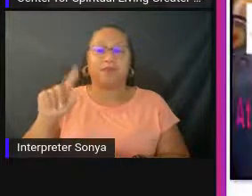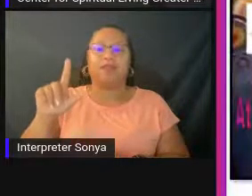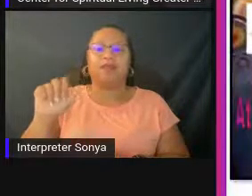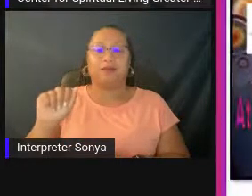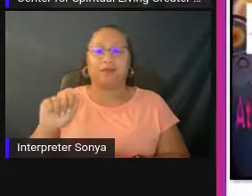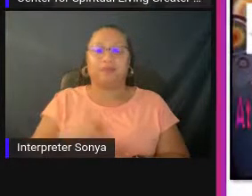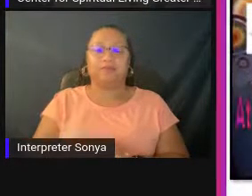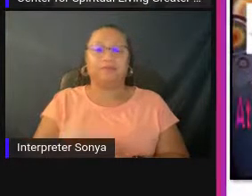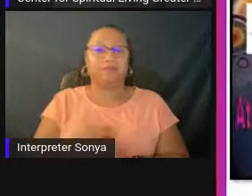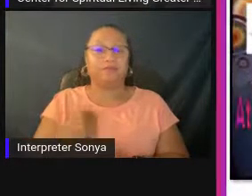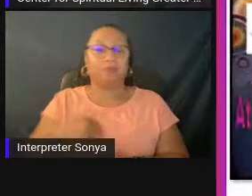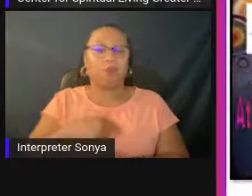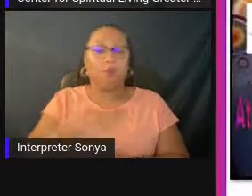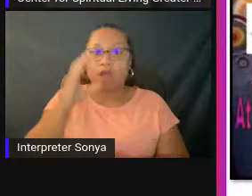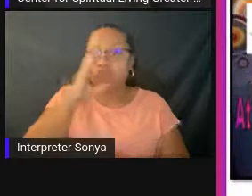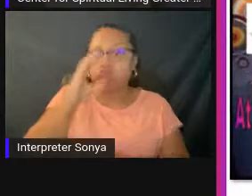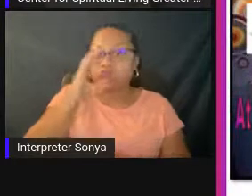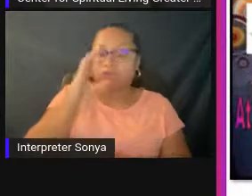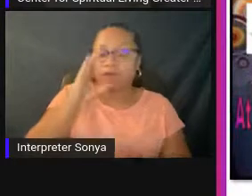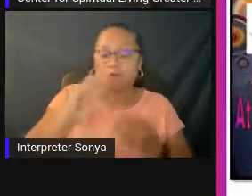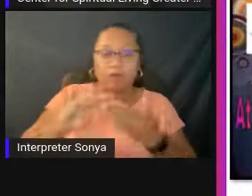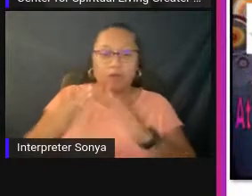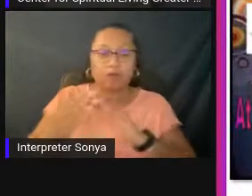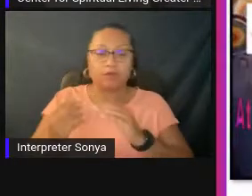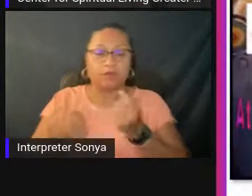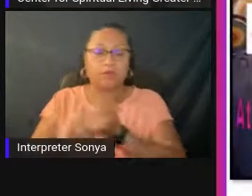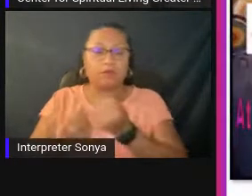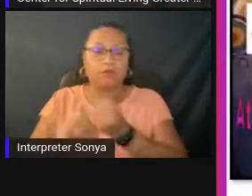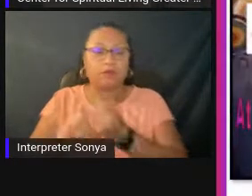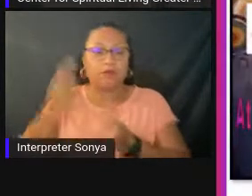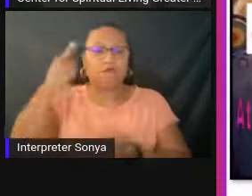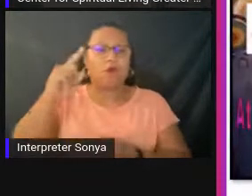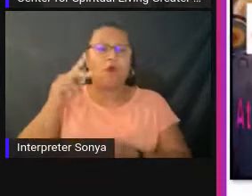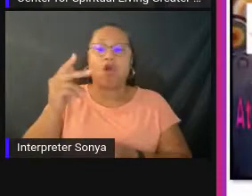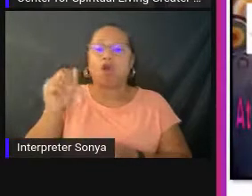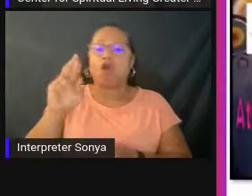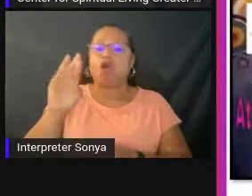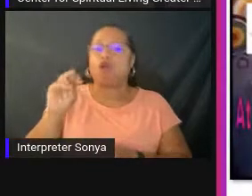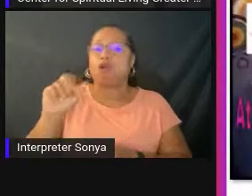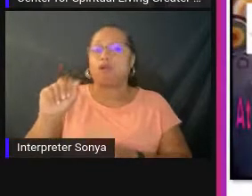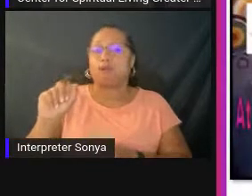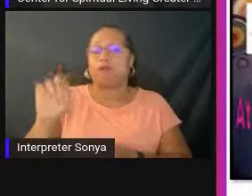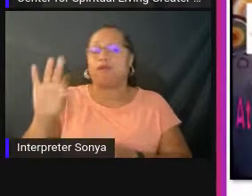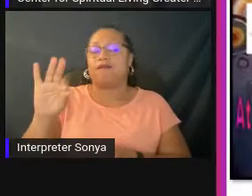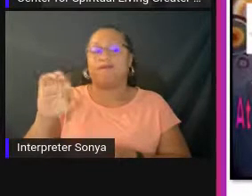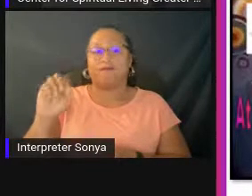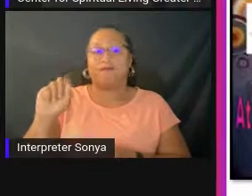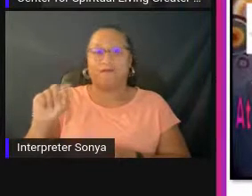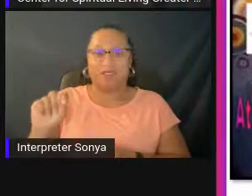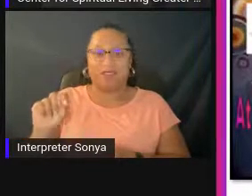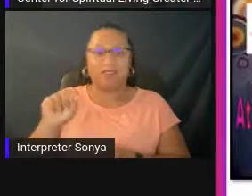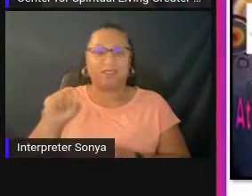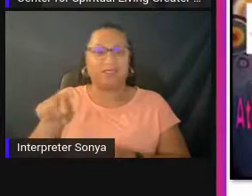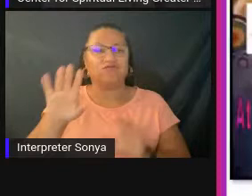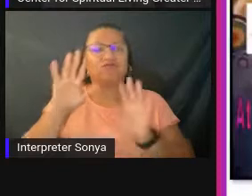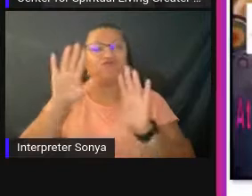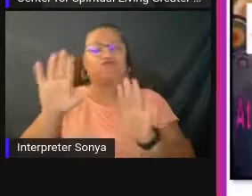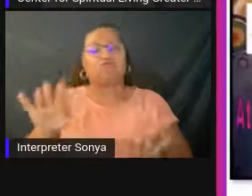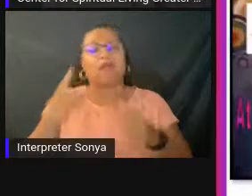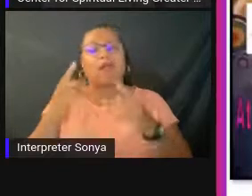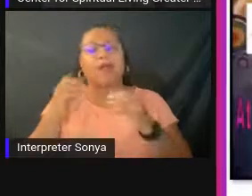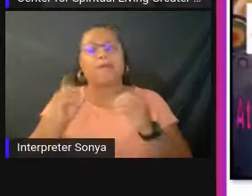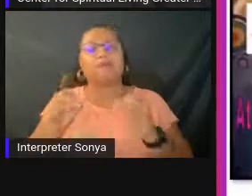We are looking for community support for KarmaFest. This is a great opportunity to get the word out into the